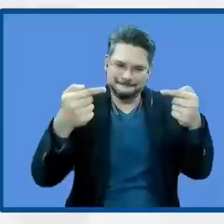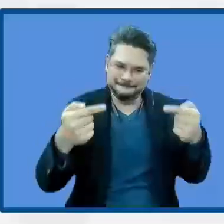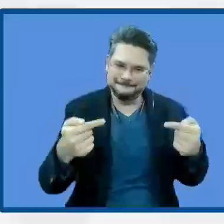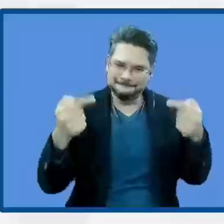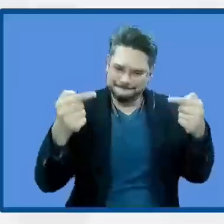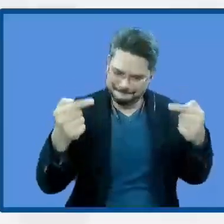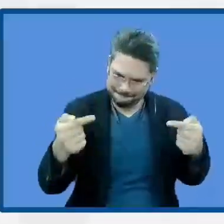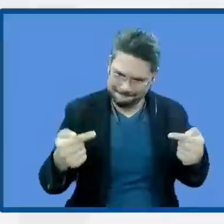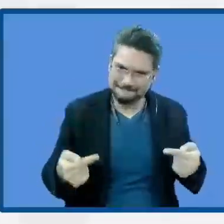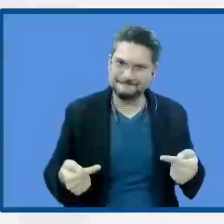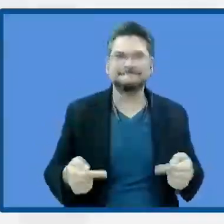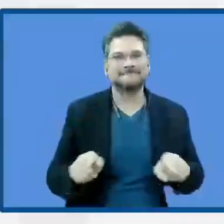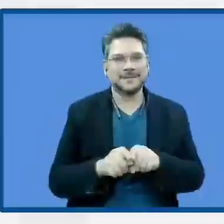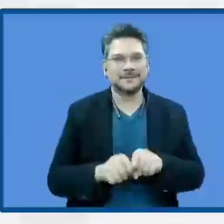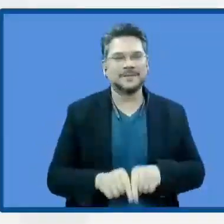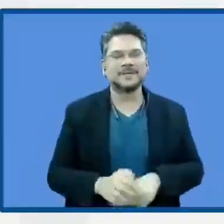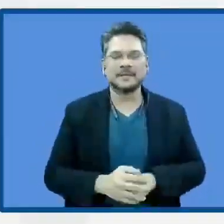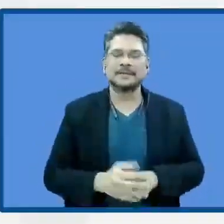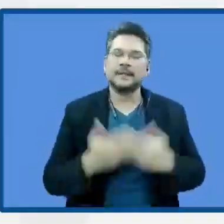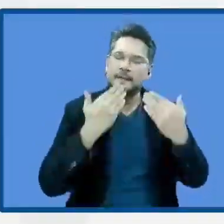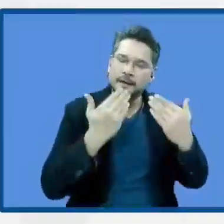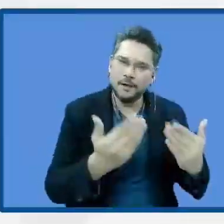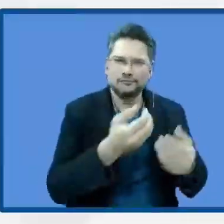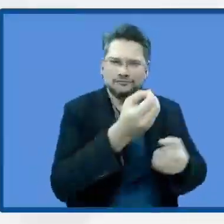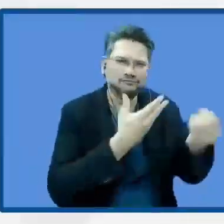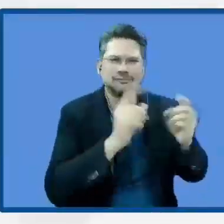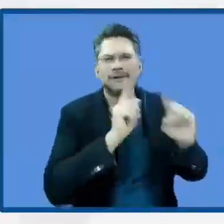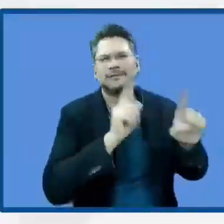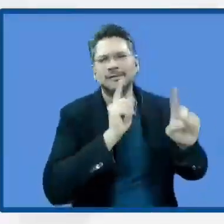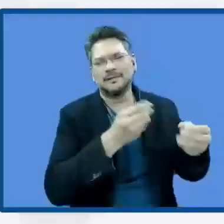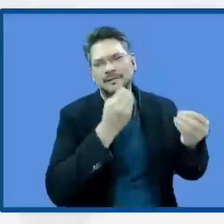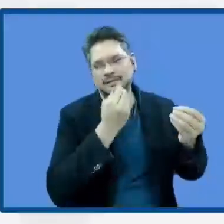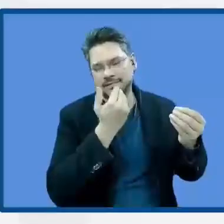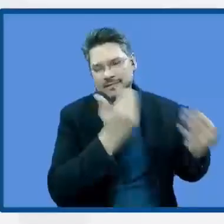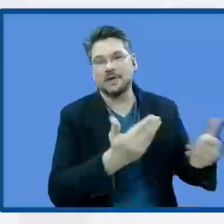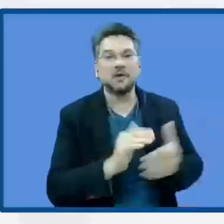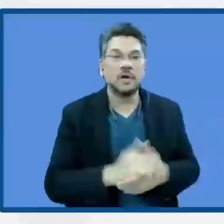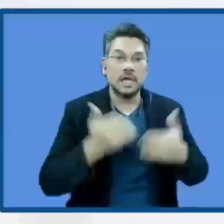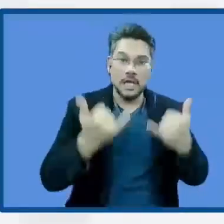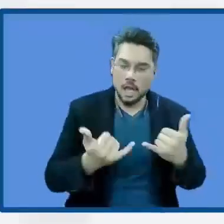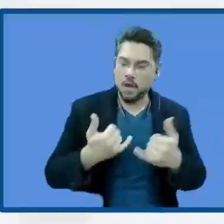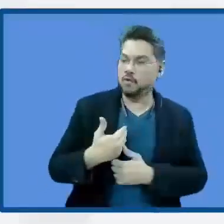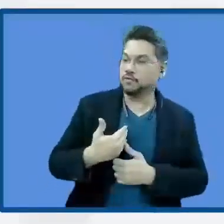to go on with the panelists, and we have a question for Alan. Which are the keys to